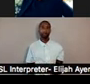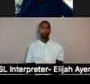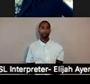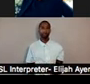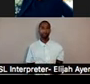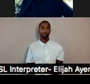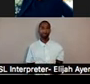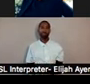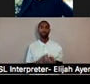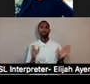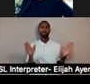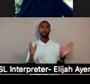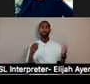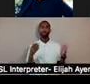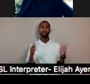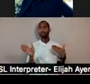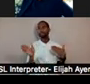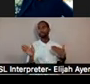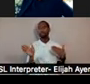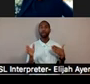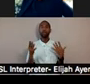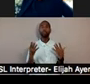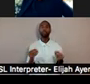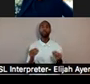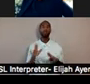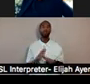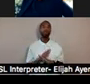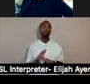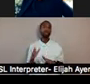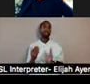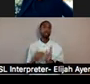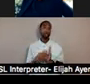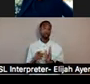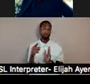Shifting gears from the very gentle music that we just had. Are we ready?